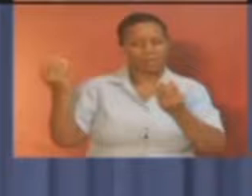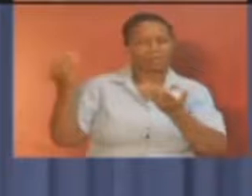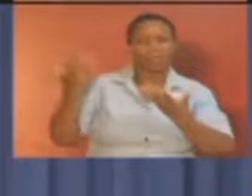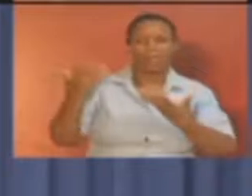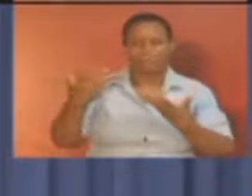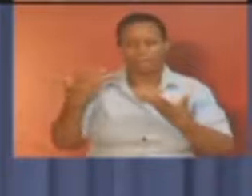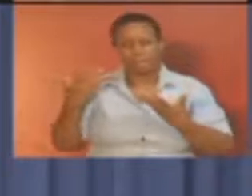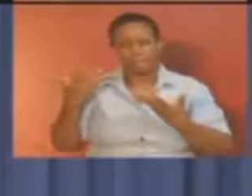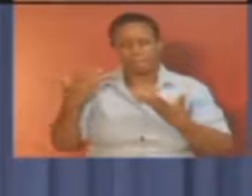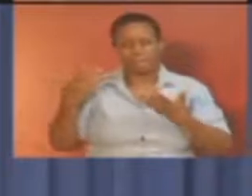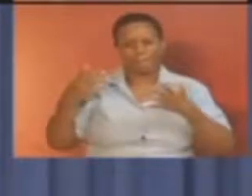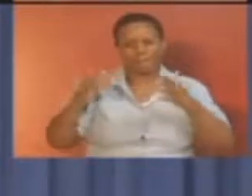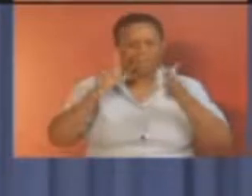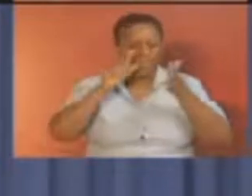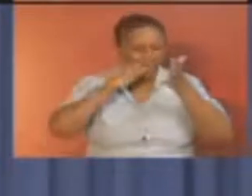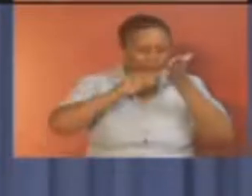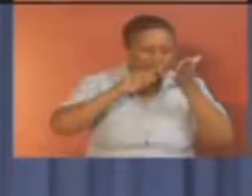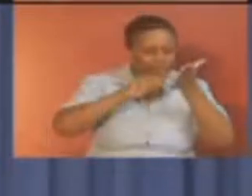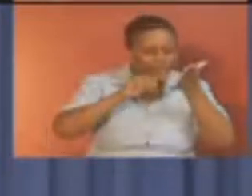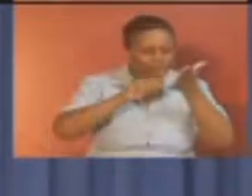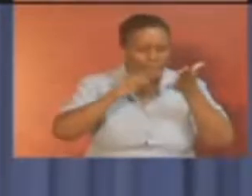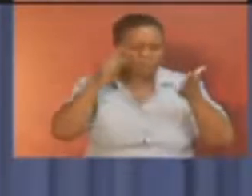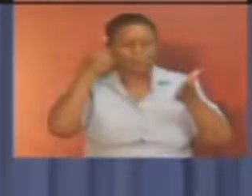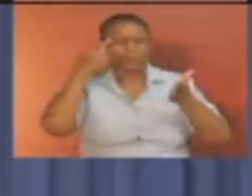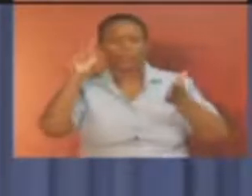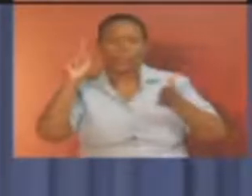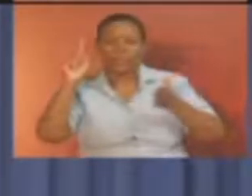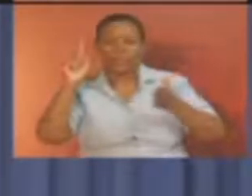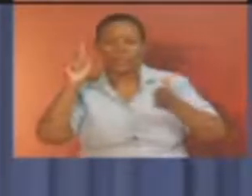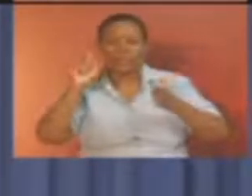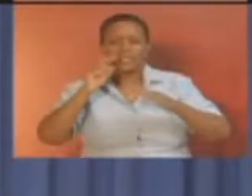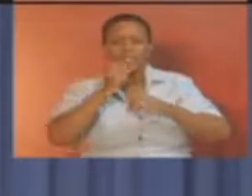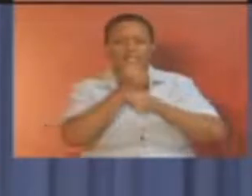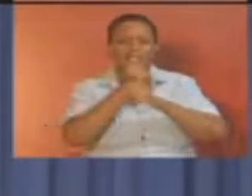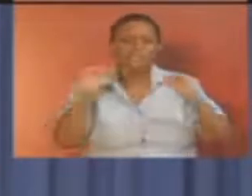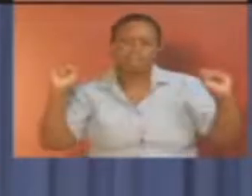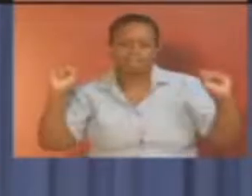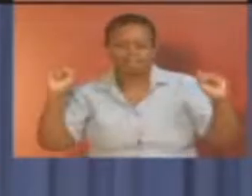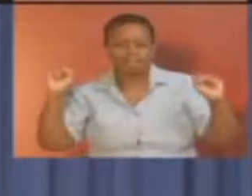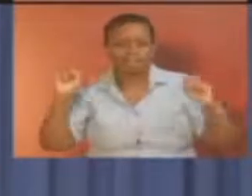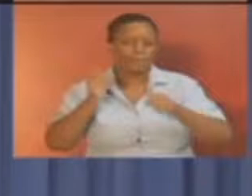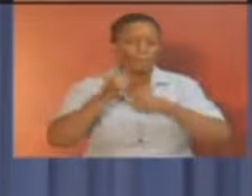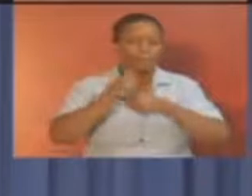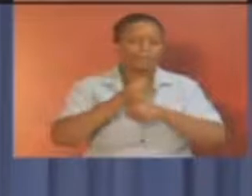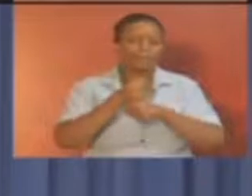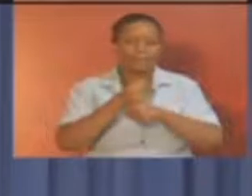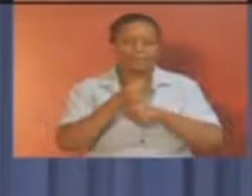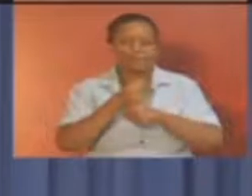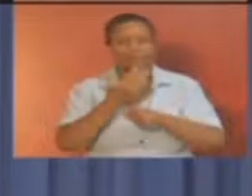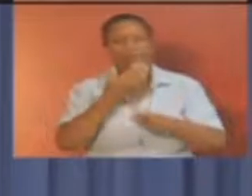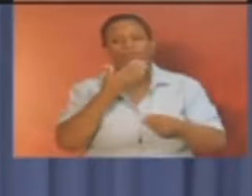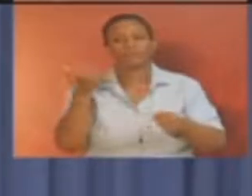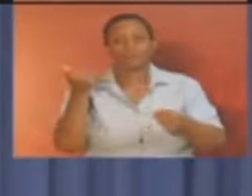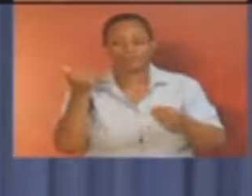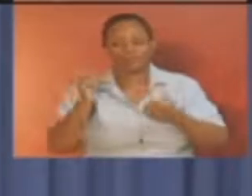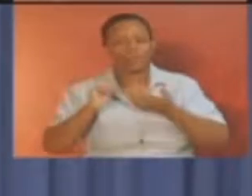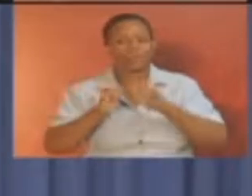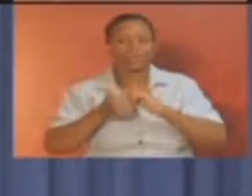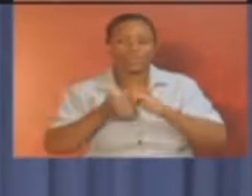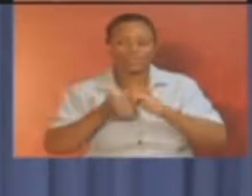the safety concerns of the attempt to produce that vaccine in the United States, which came up in some